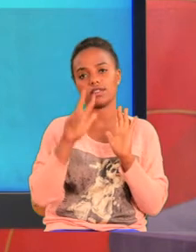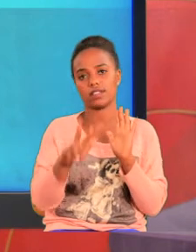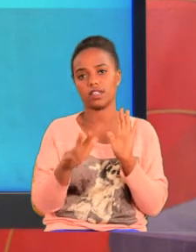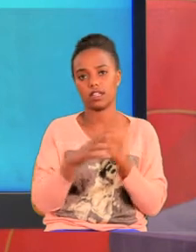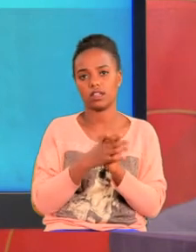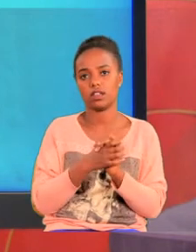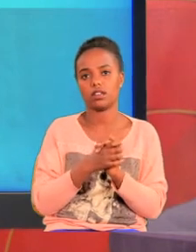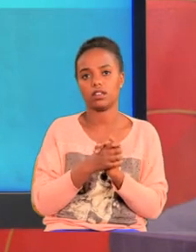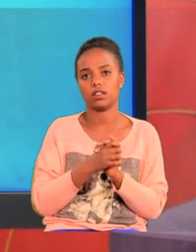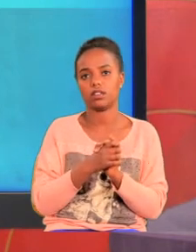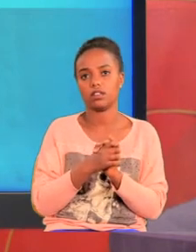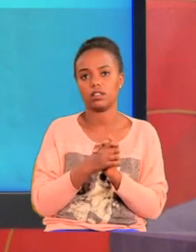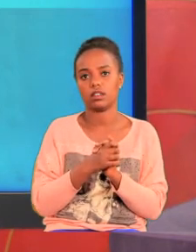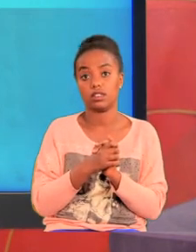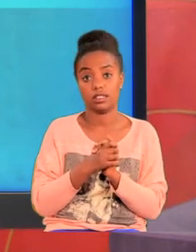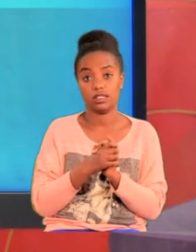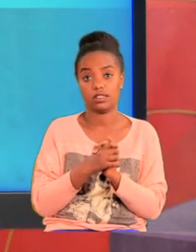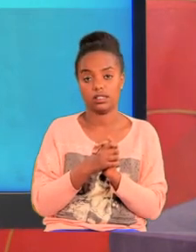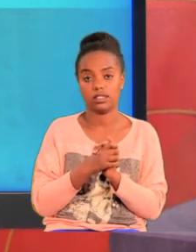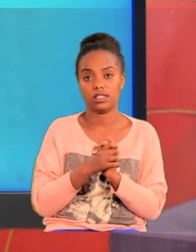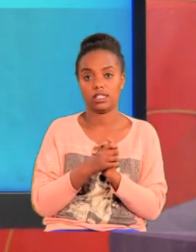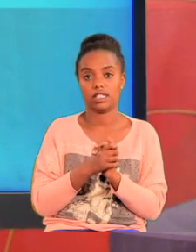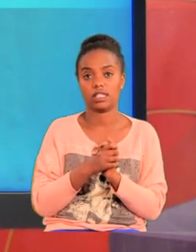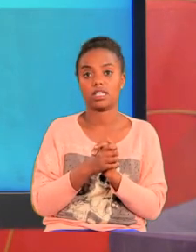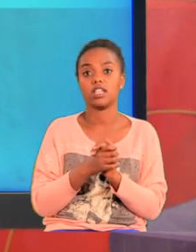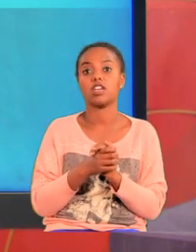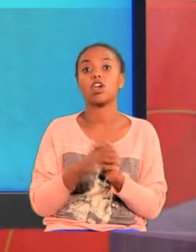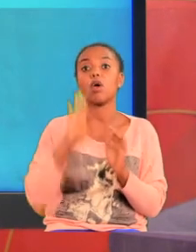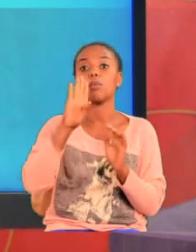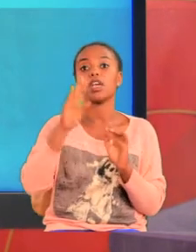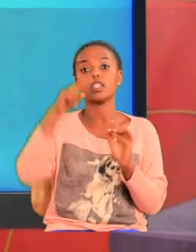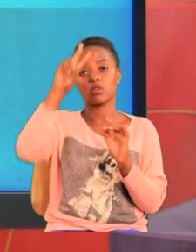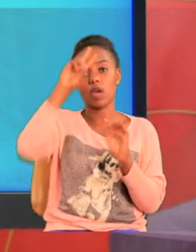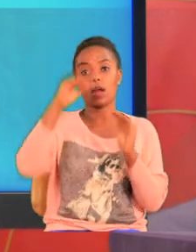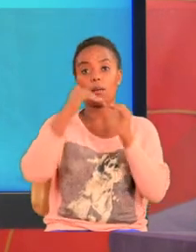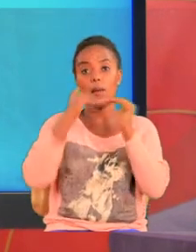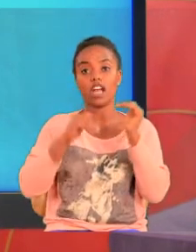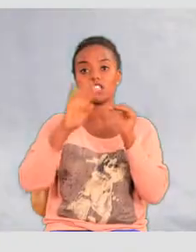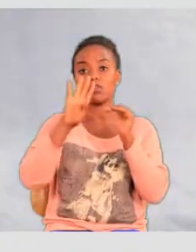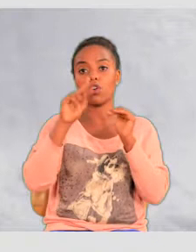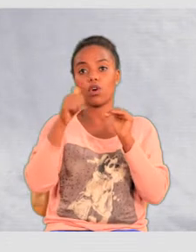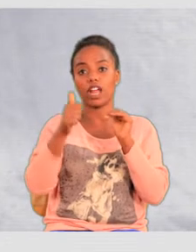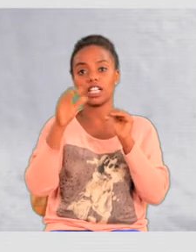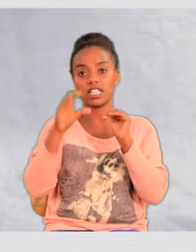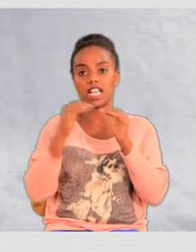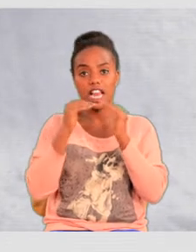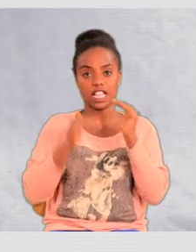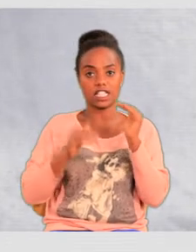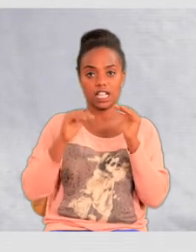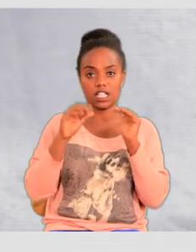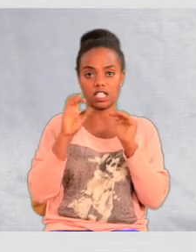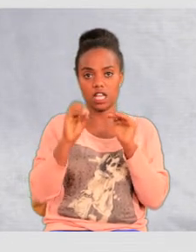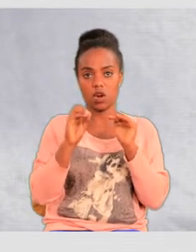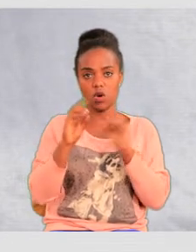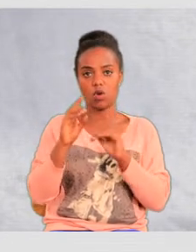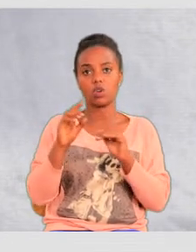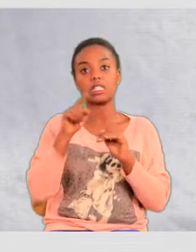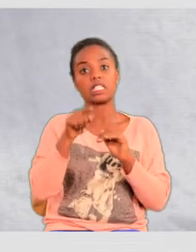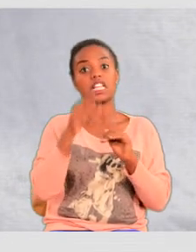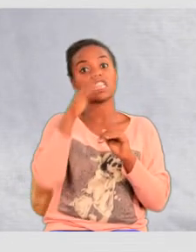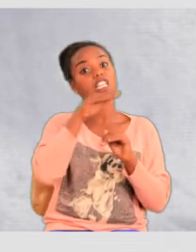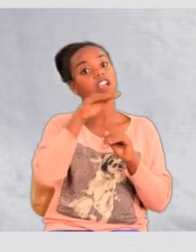3. Since b squared minus 4ac is less than 0, this graph doesn't cross